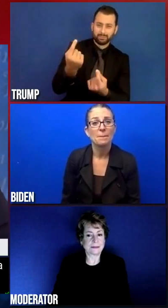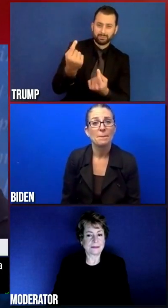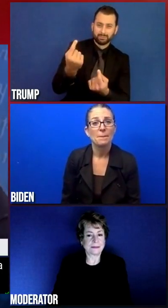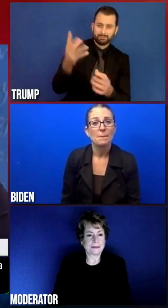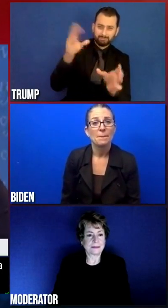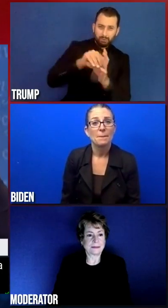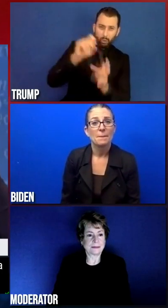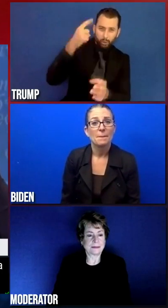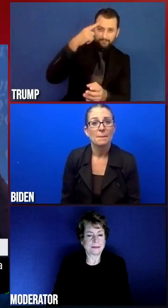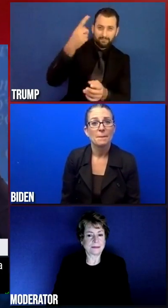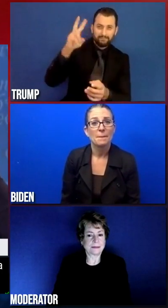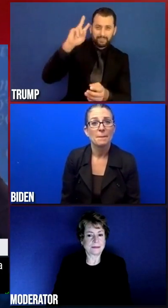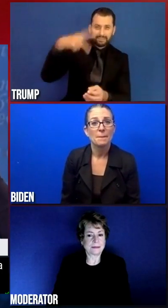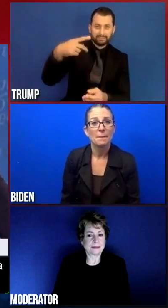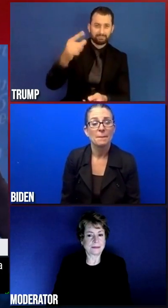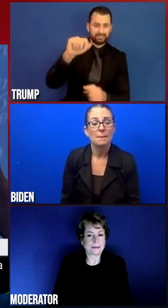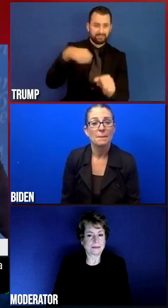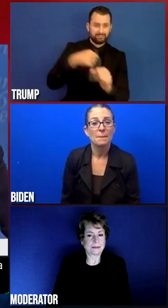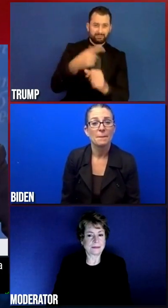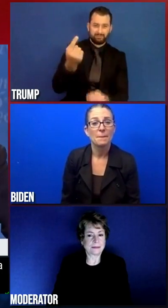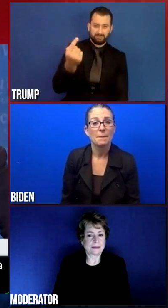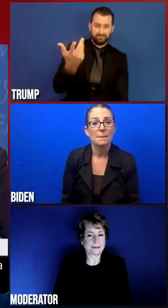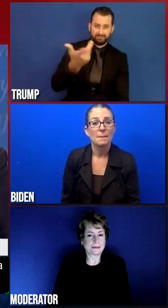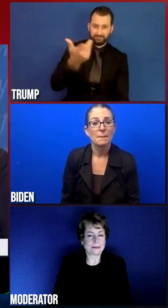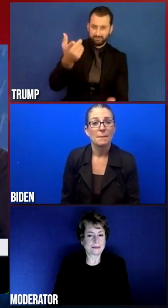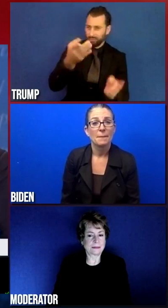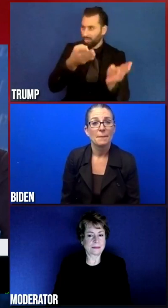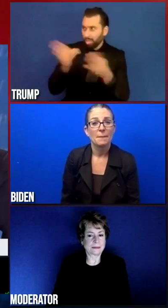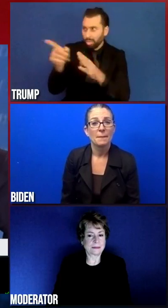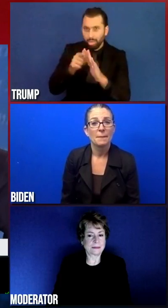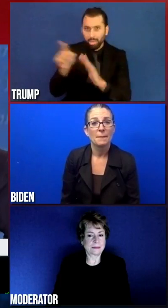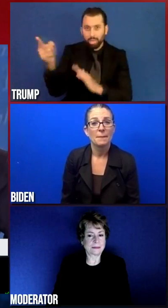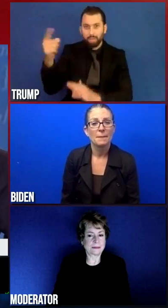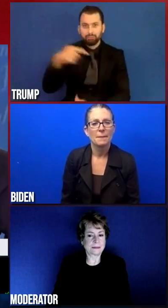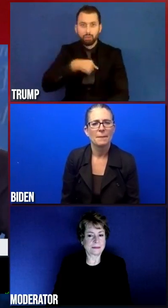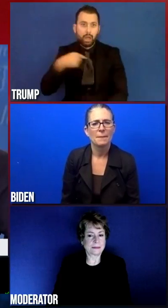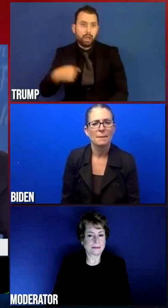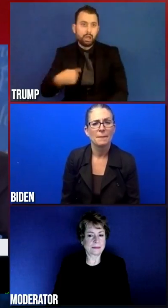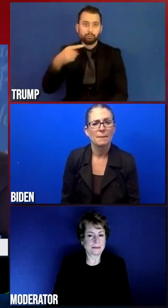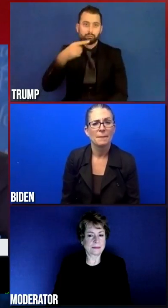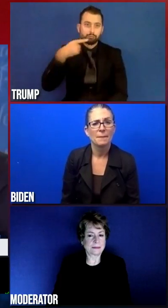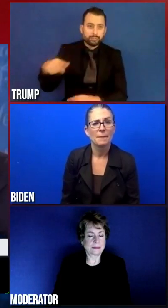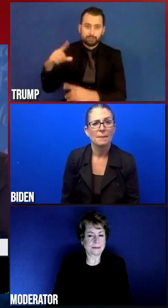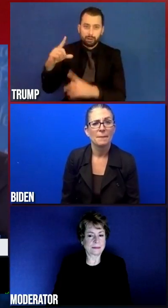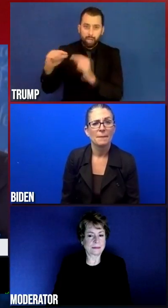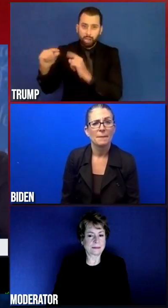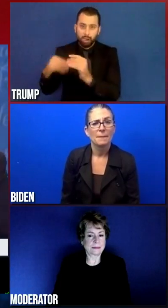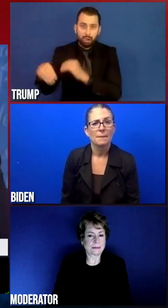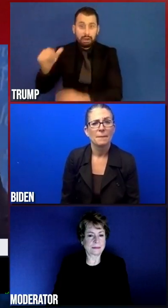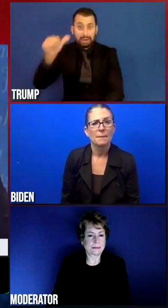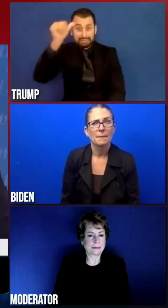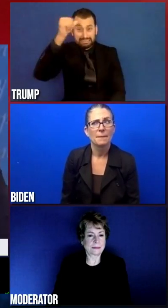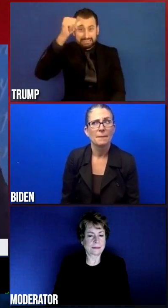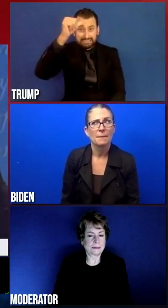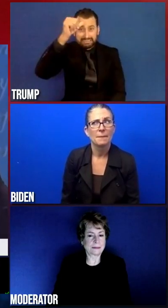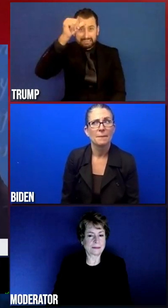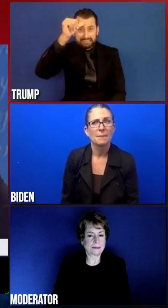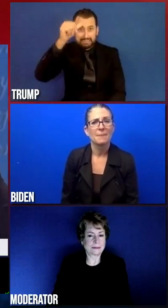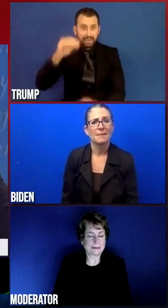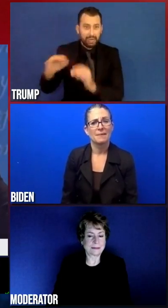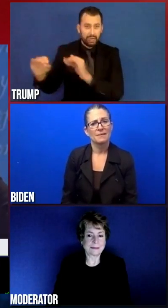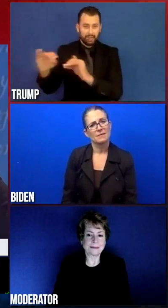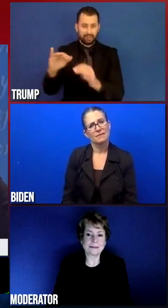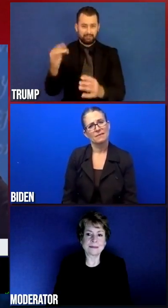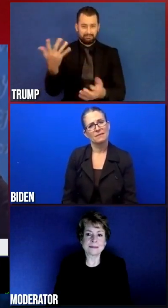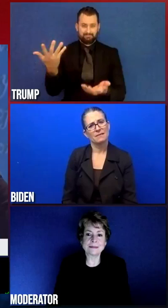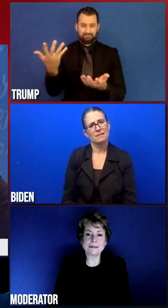do. We're supposed to be good. And by the way, he made a couple of statements. The Green New Deal is $100 trillion. That is not not $20 my billion.